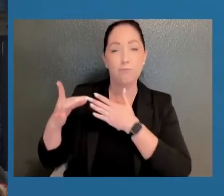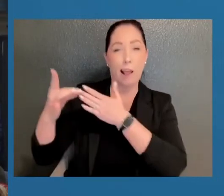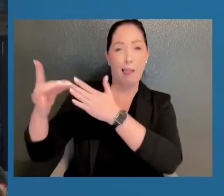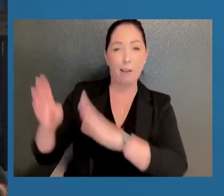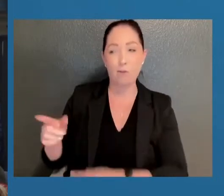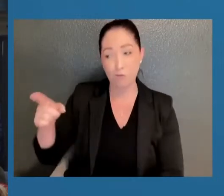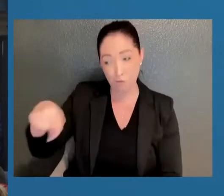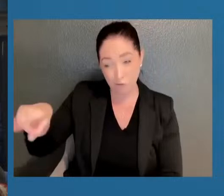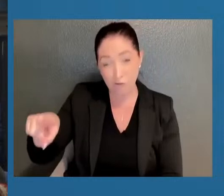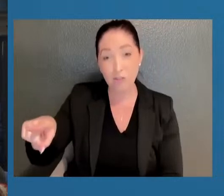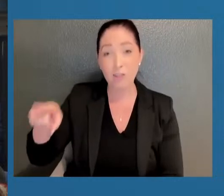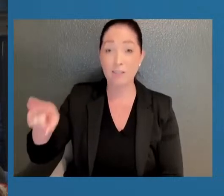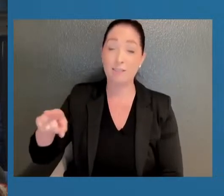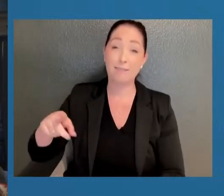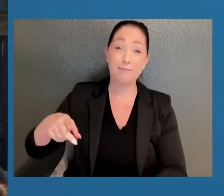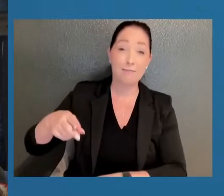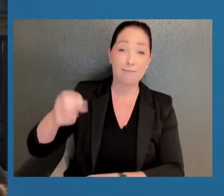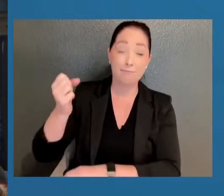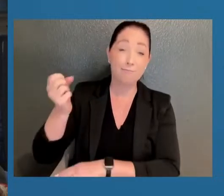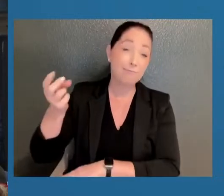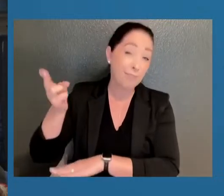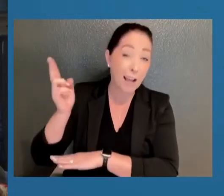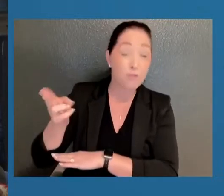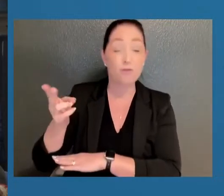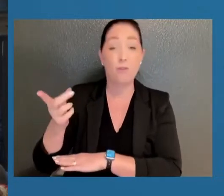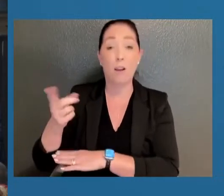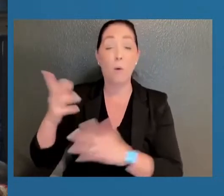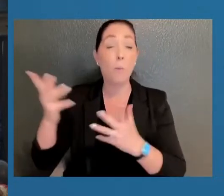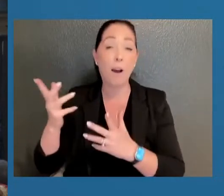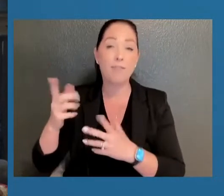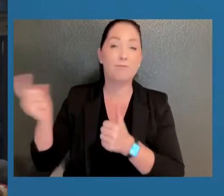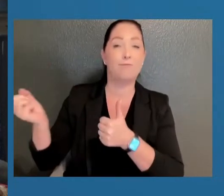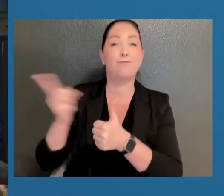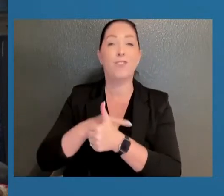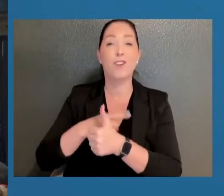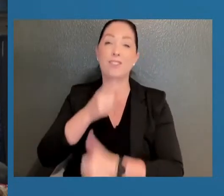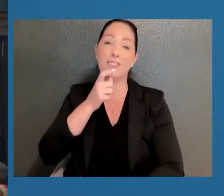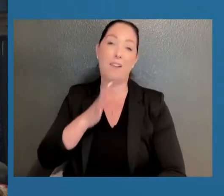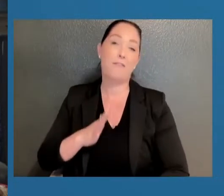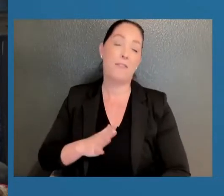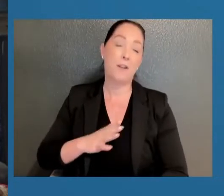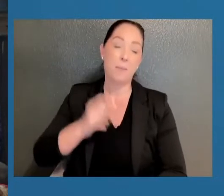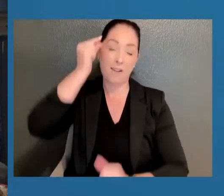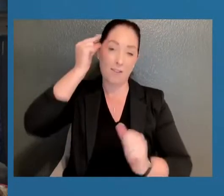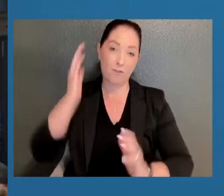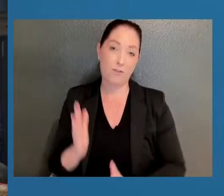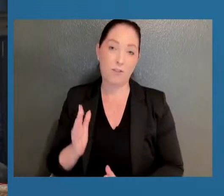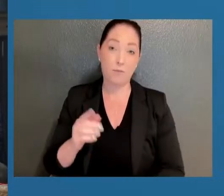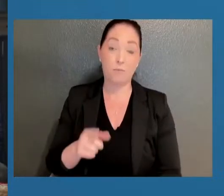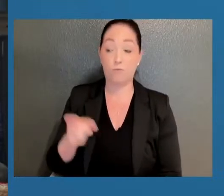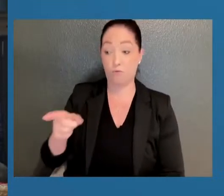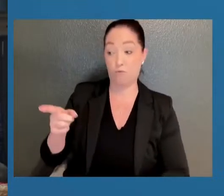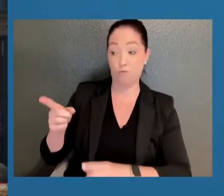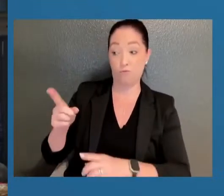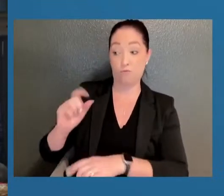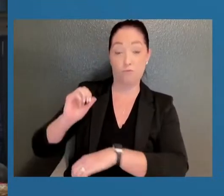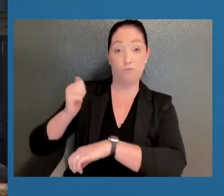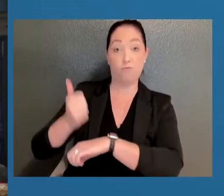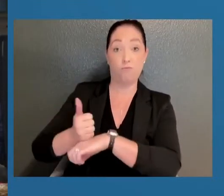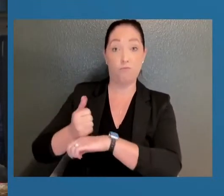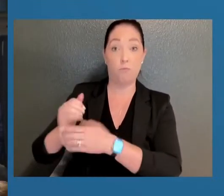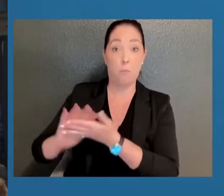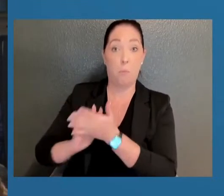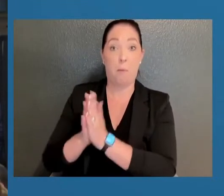history as New York's first female governor. Since taking office, Governor Hochul has charted